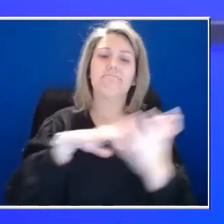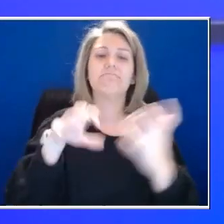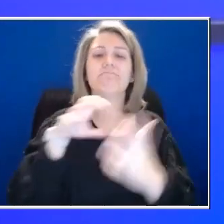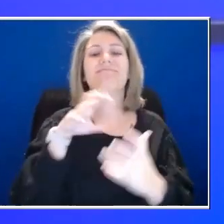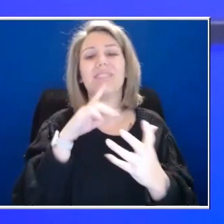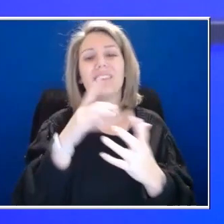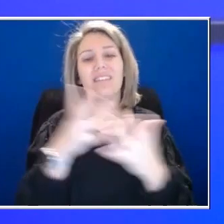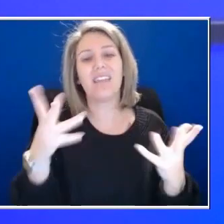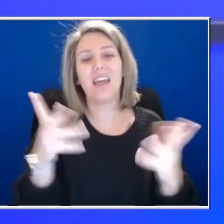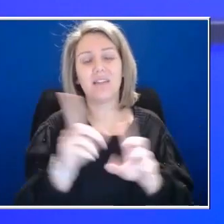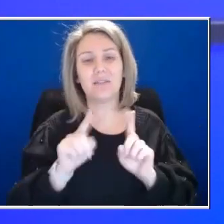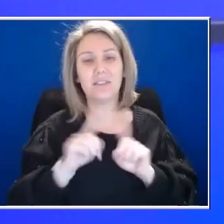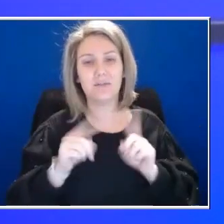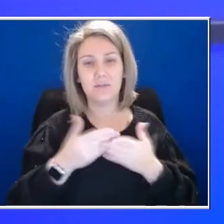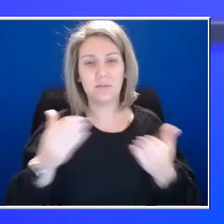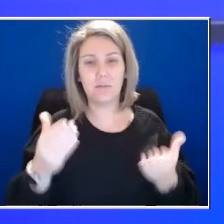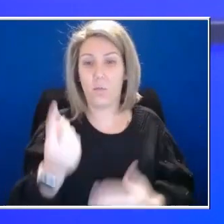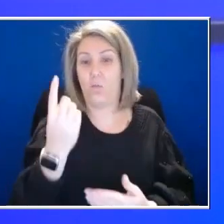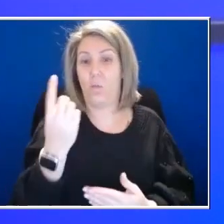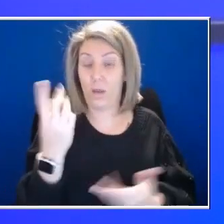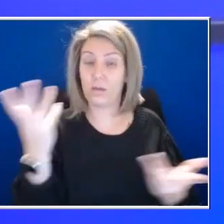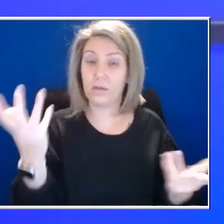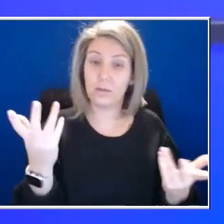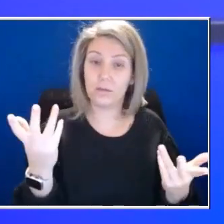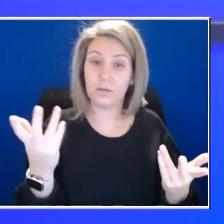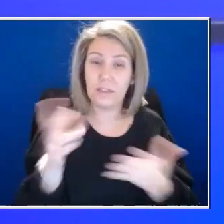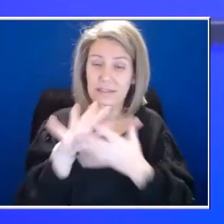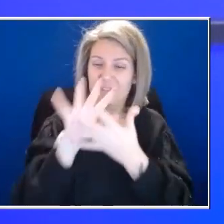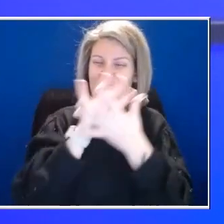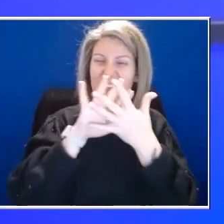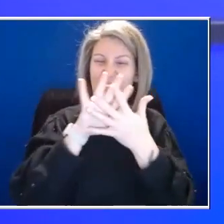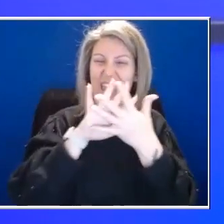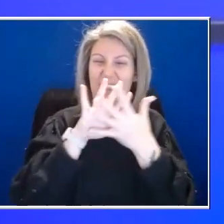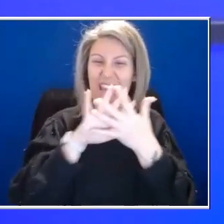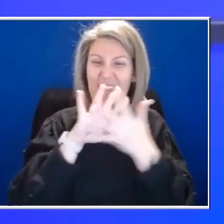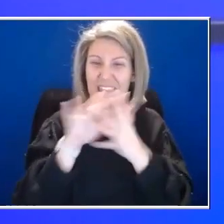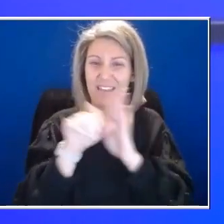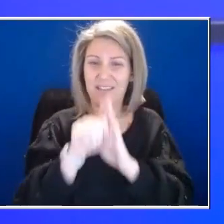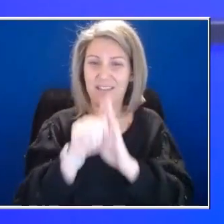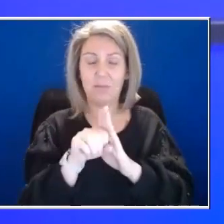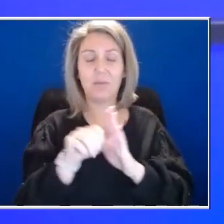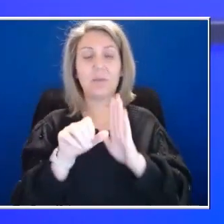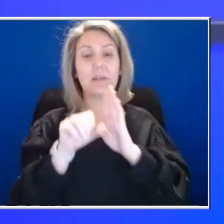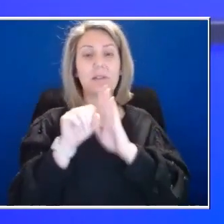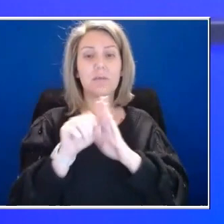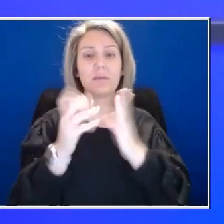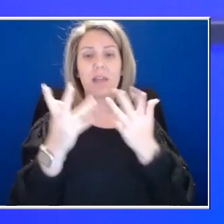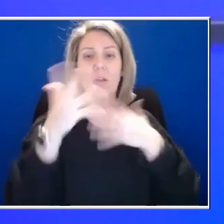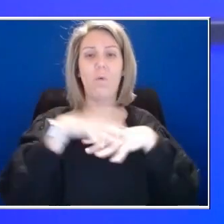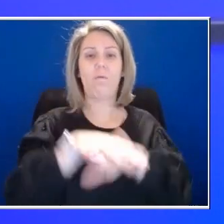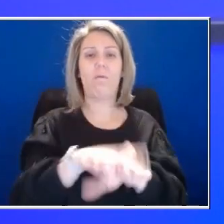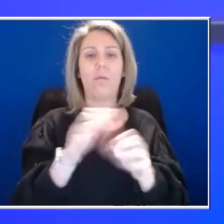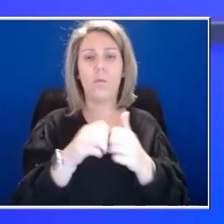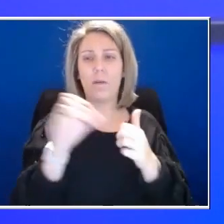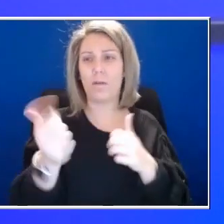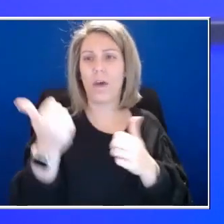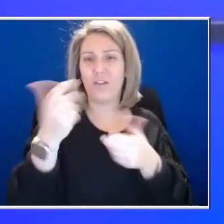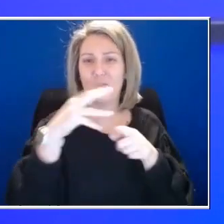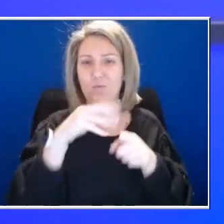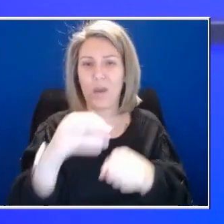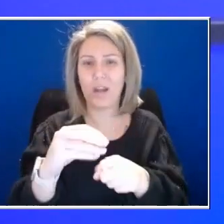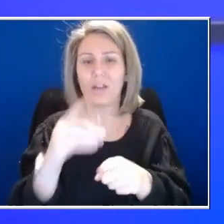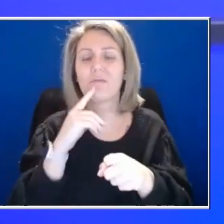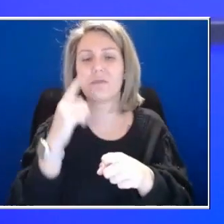but one being it's pretty vague symptoms. So the symptoms can overlap with a lot of other etiologies for pelvic